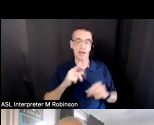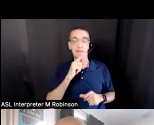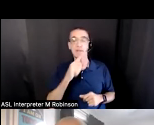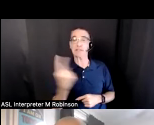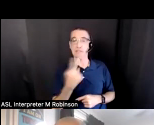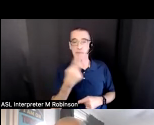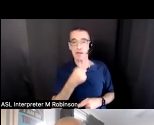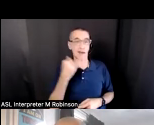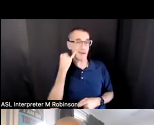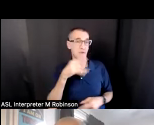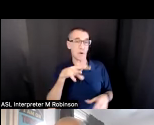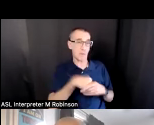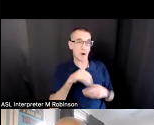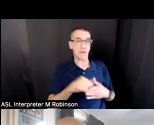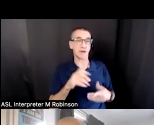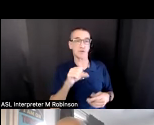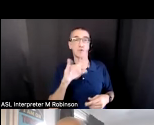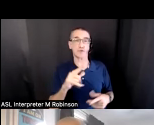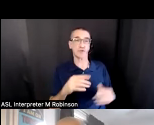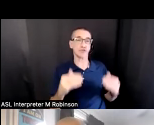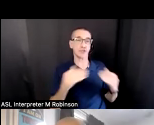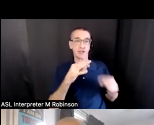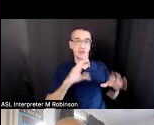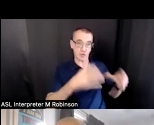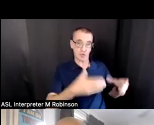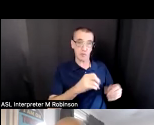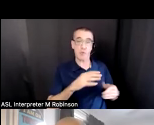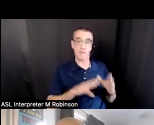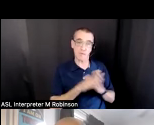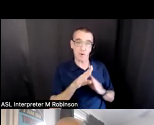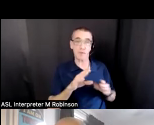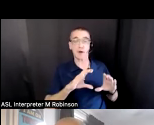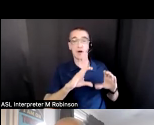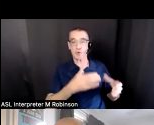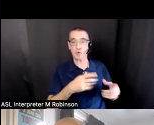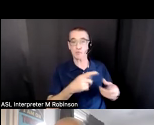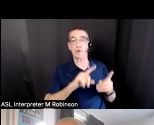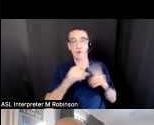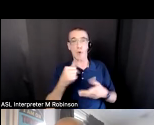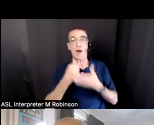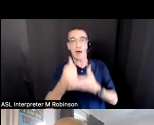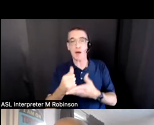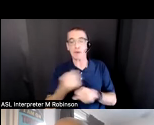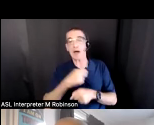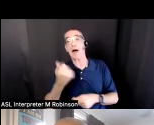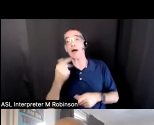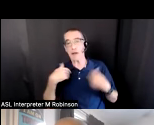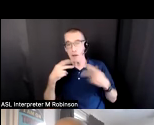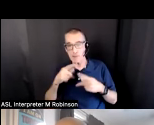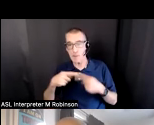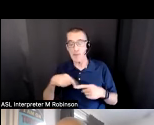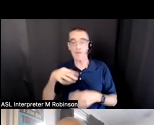something, whether they're a part of a social justice group or, forming groups to go and help other young people learn about